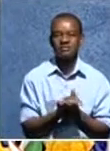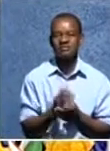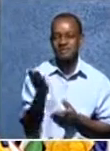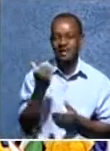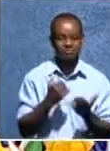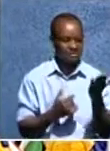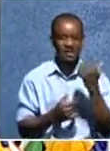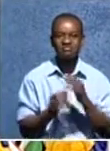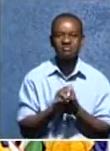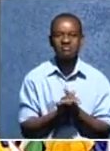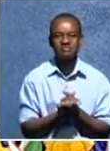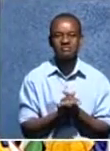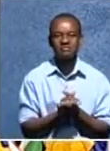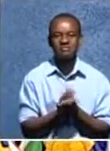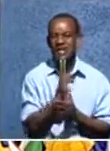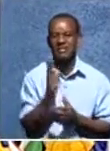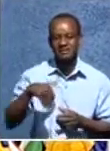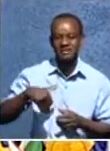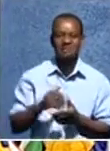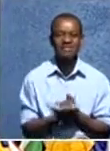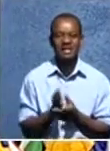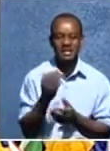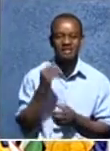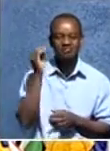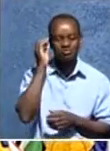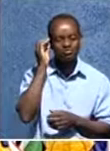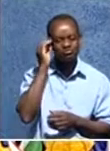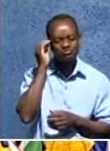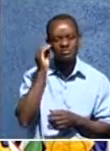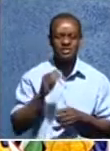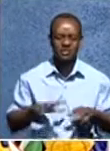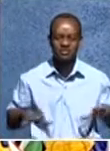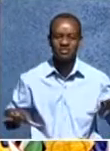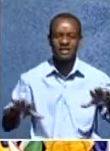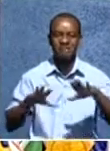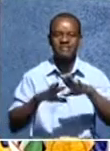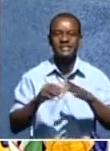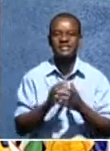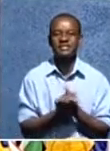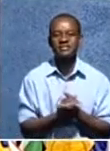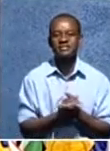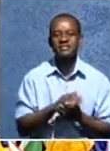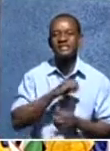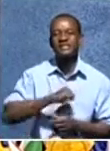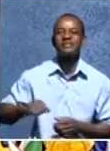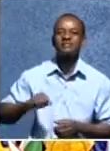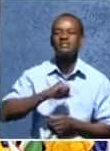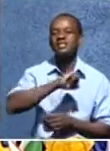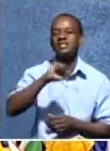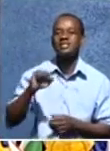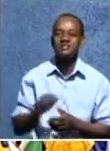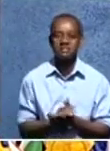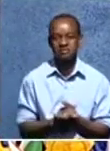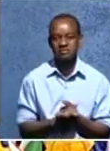something that could be called tourism for me. And that's something that we really need to look into. And for our members, as such, I represent the